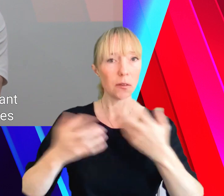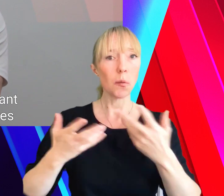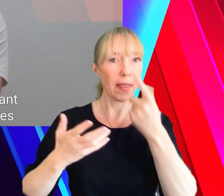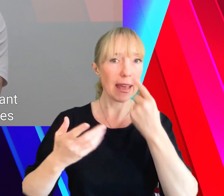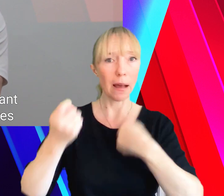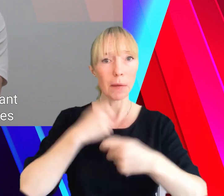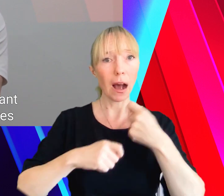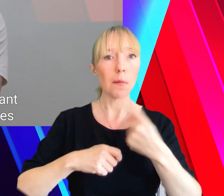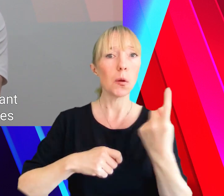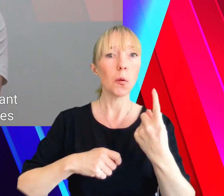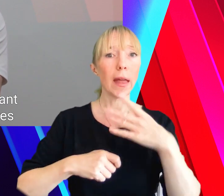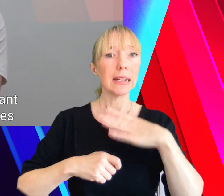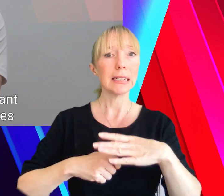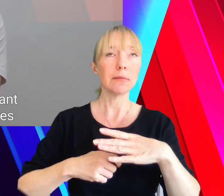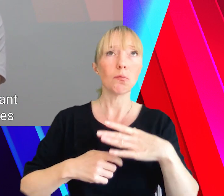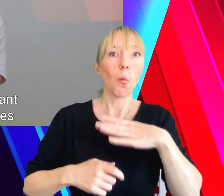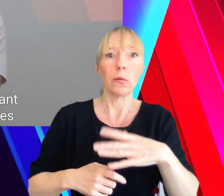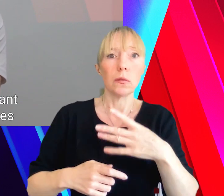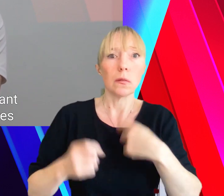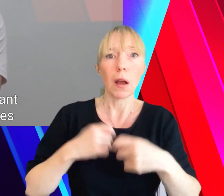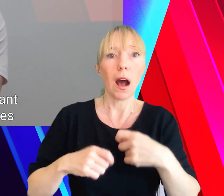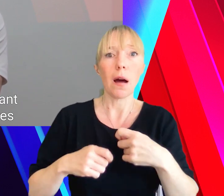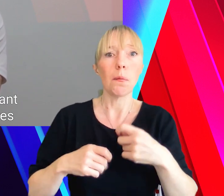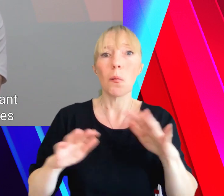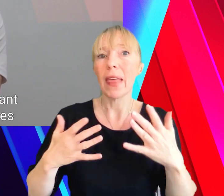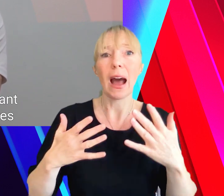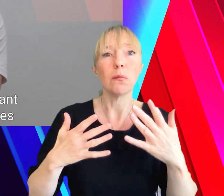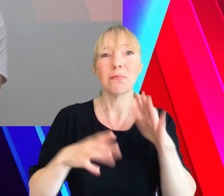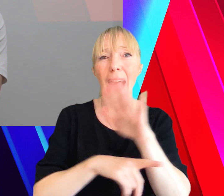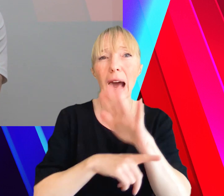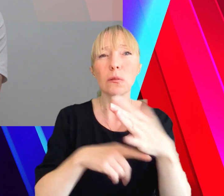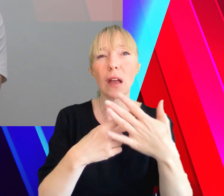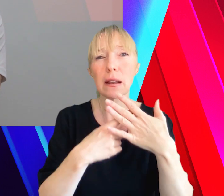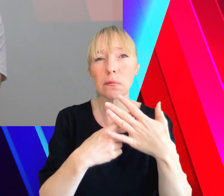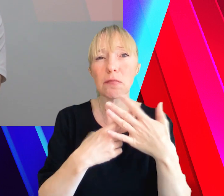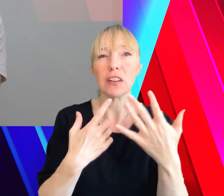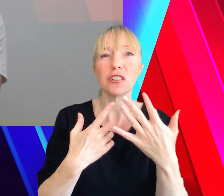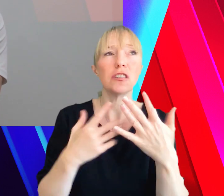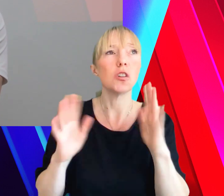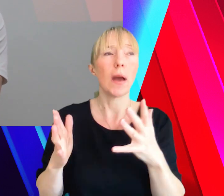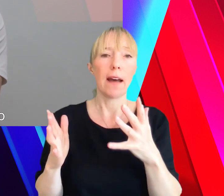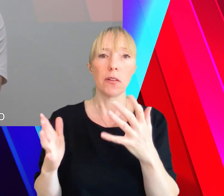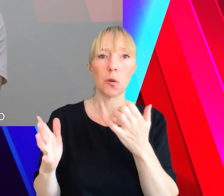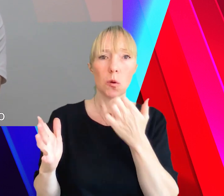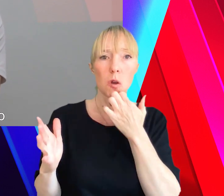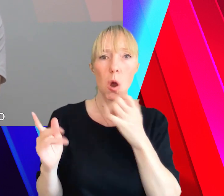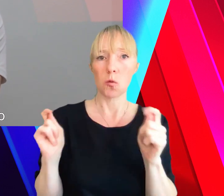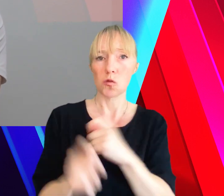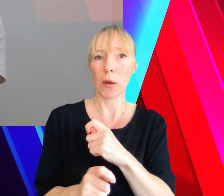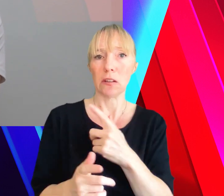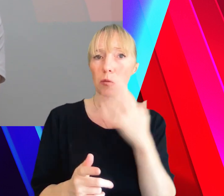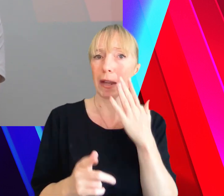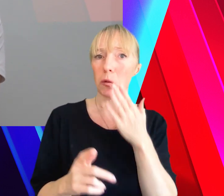to just be who they want to be without all these like outside pressures saying like you have to do this, you have to conform, you have to code switch when